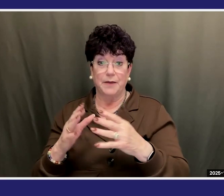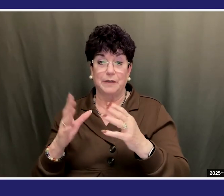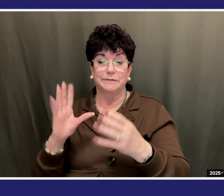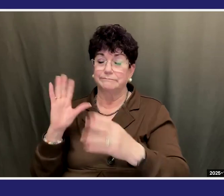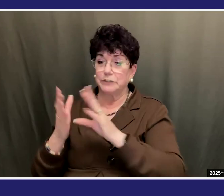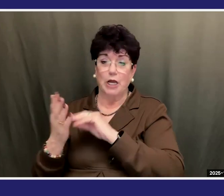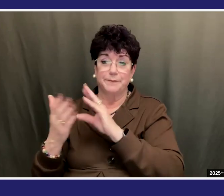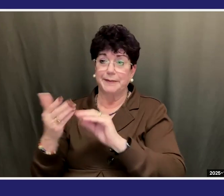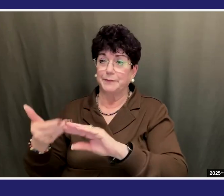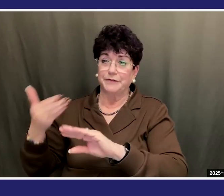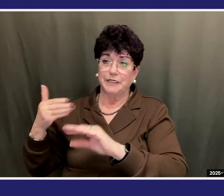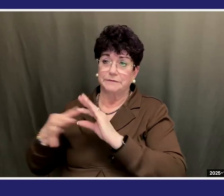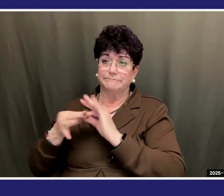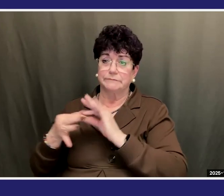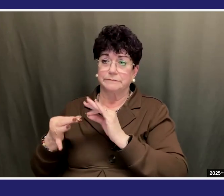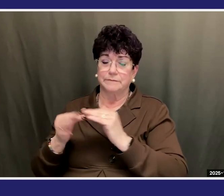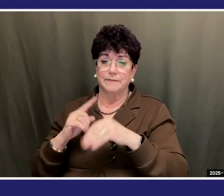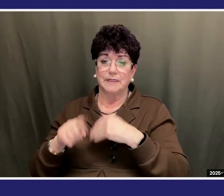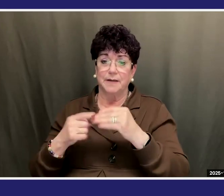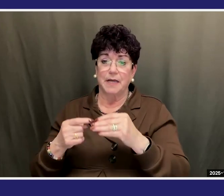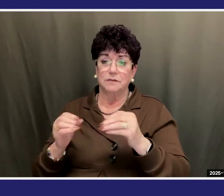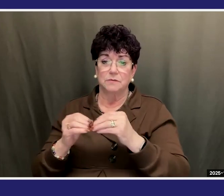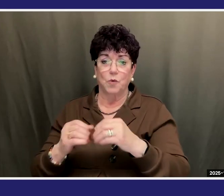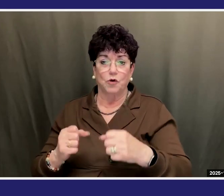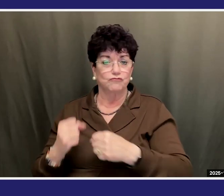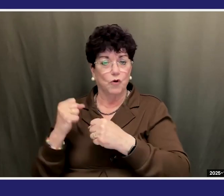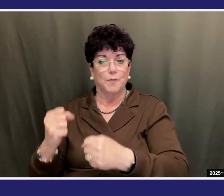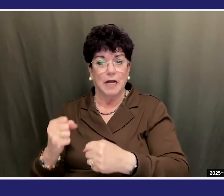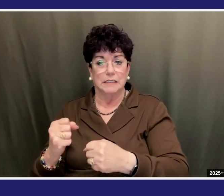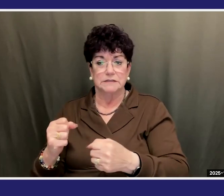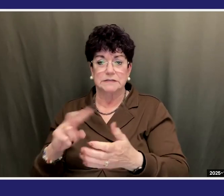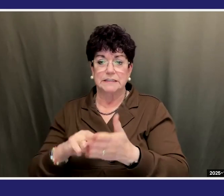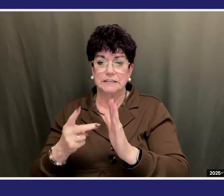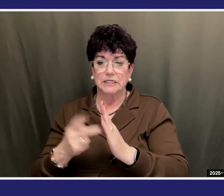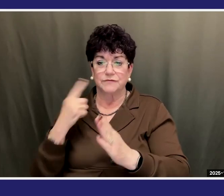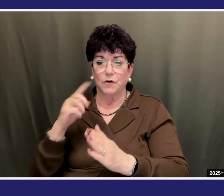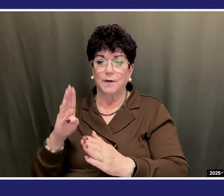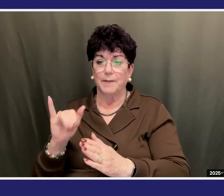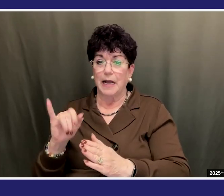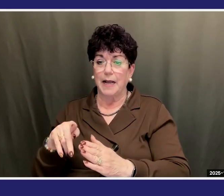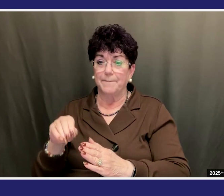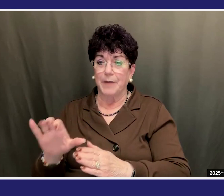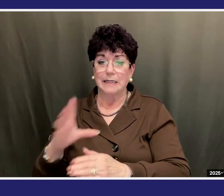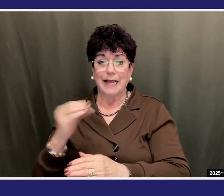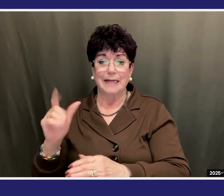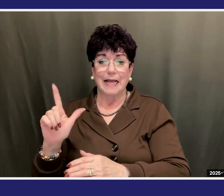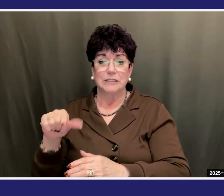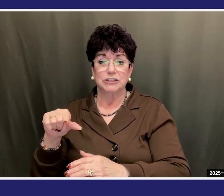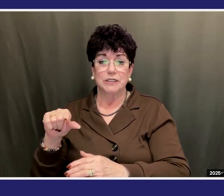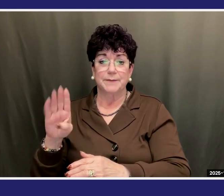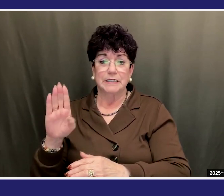comments on the more robust and intentional mention of BIPOC and LGBTQ populations